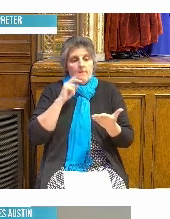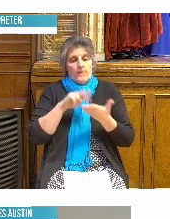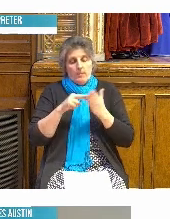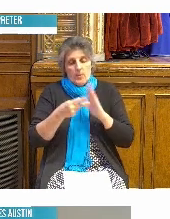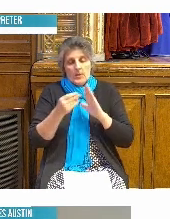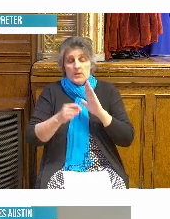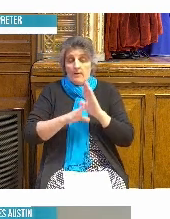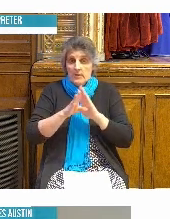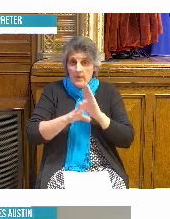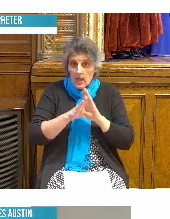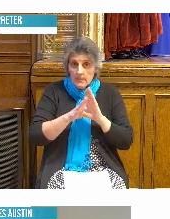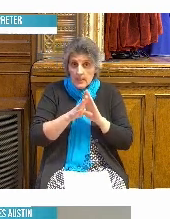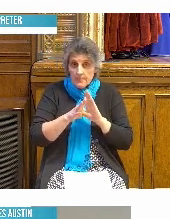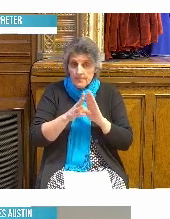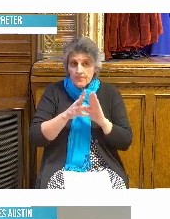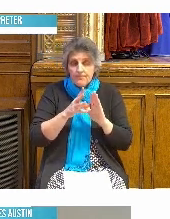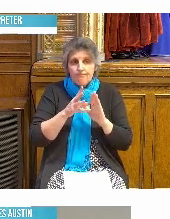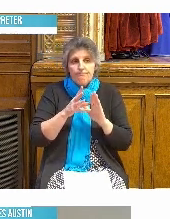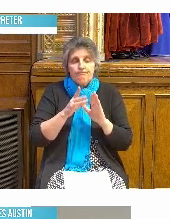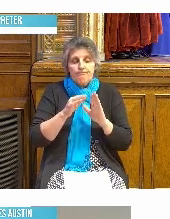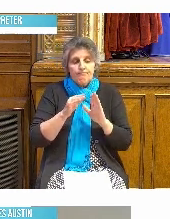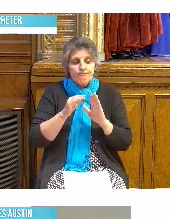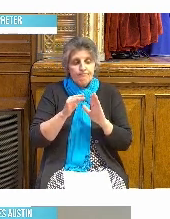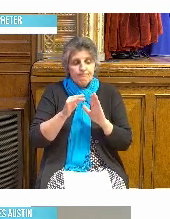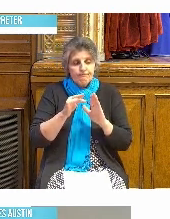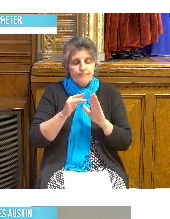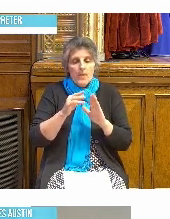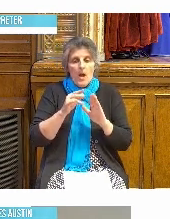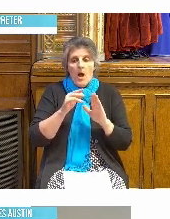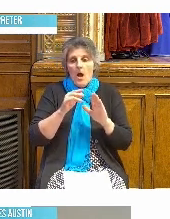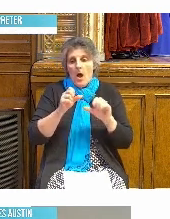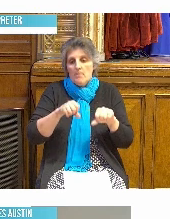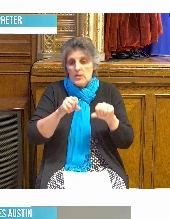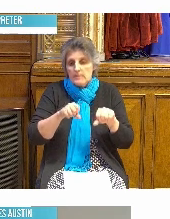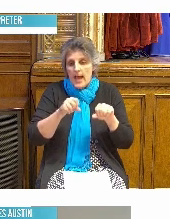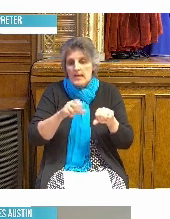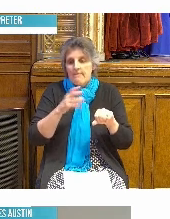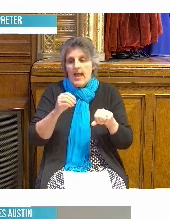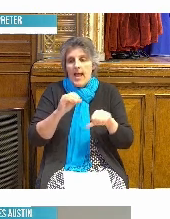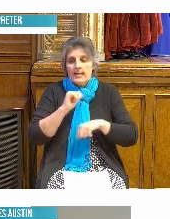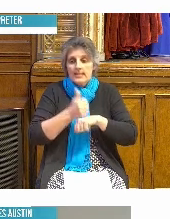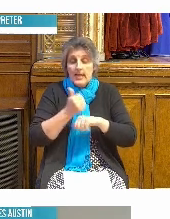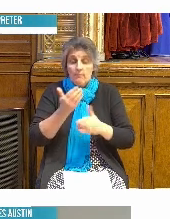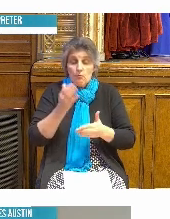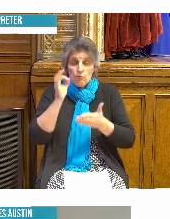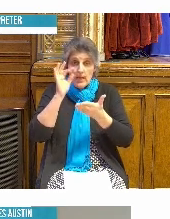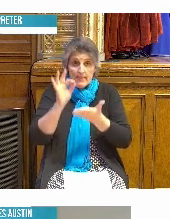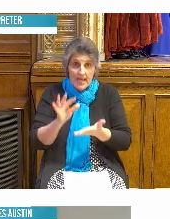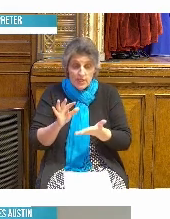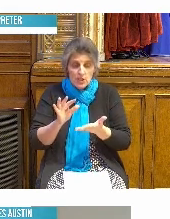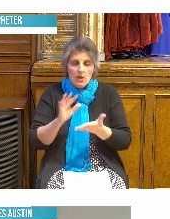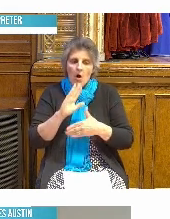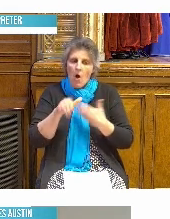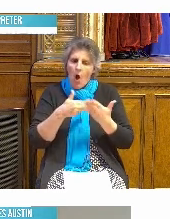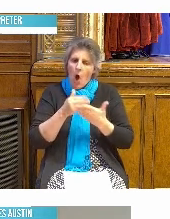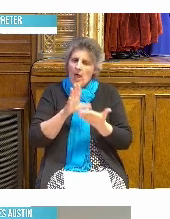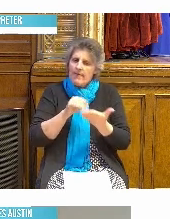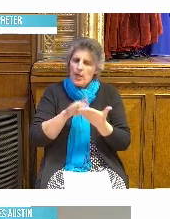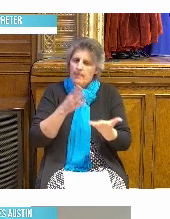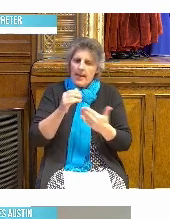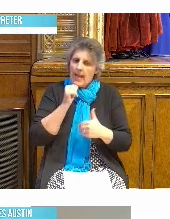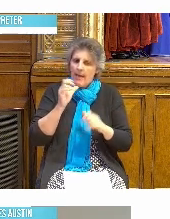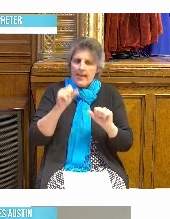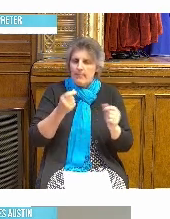of developing a perspective and a set of recommendations, all of that learning may not be